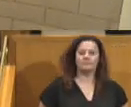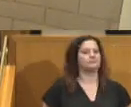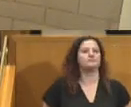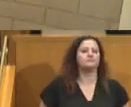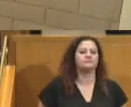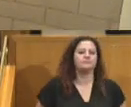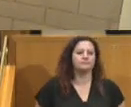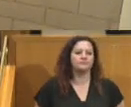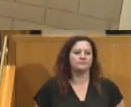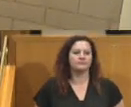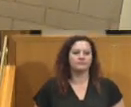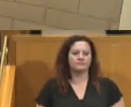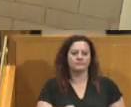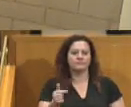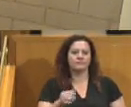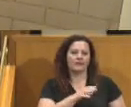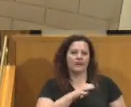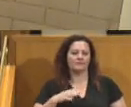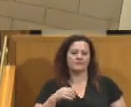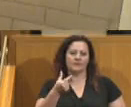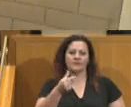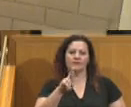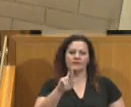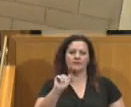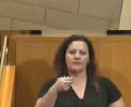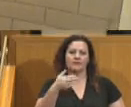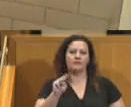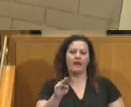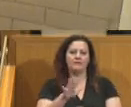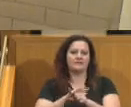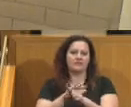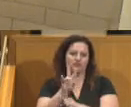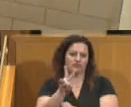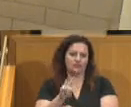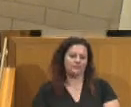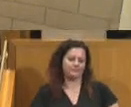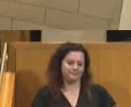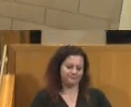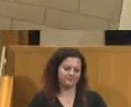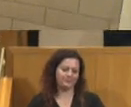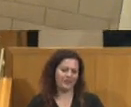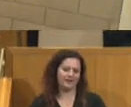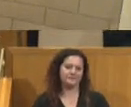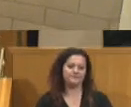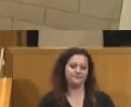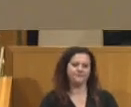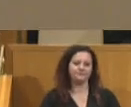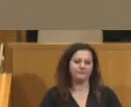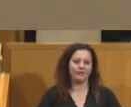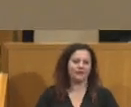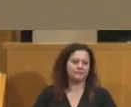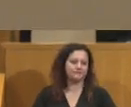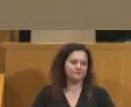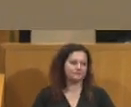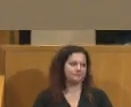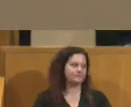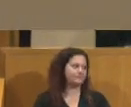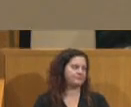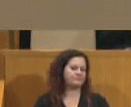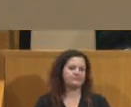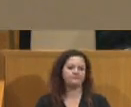decisions on matters such as charting our future through the 2040 Comprehensive Plan, making multi-billion-dollar investments in